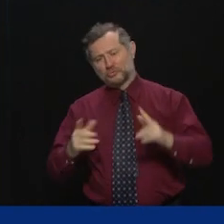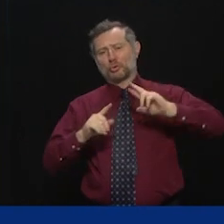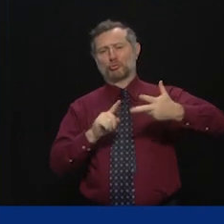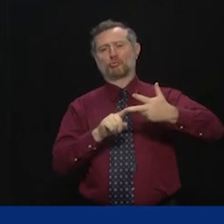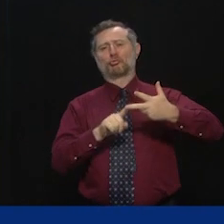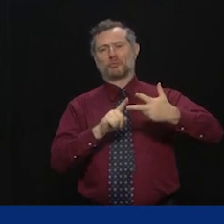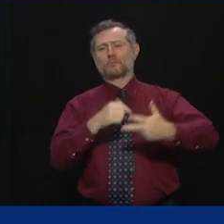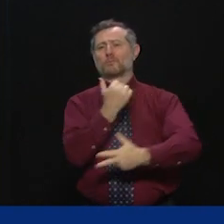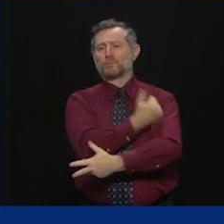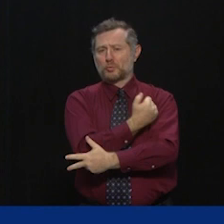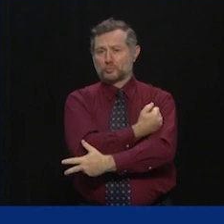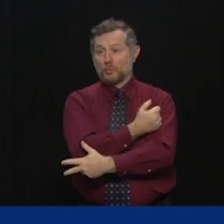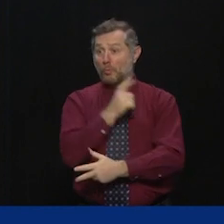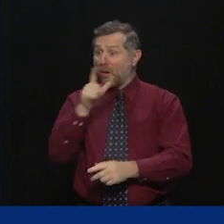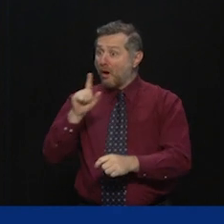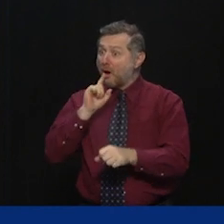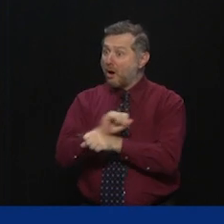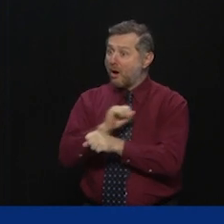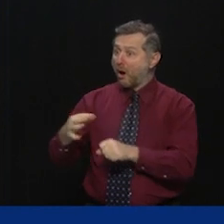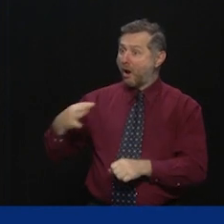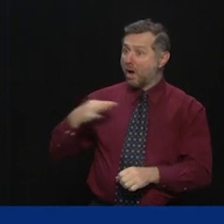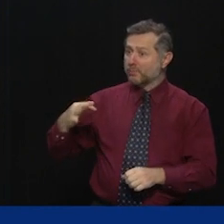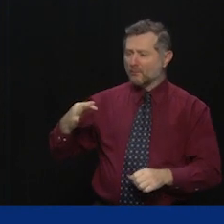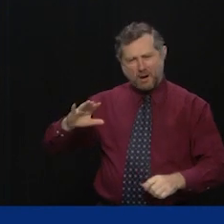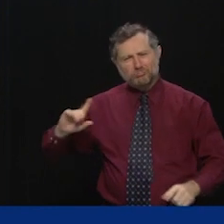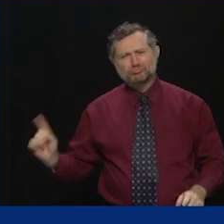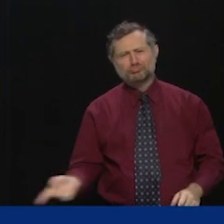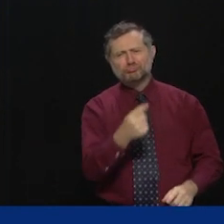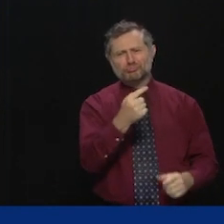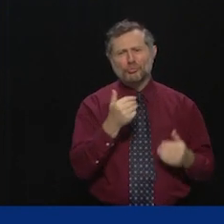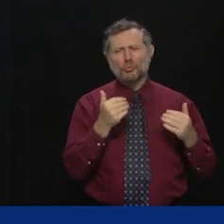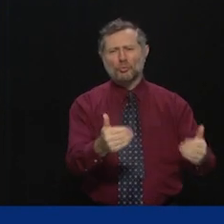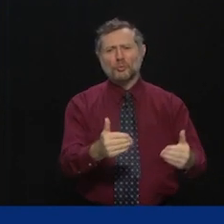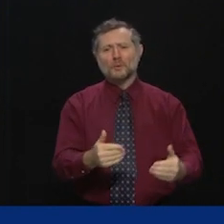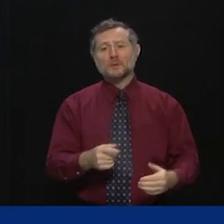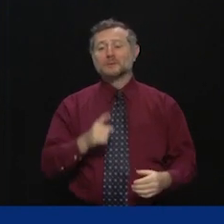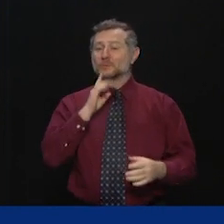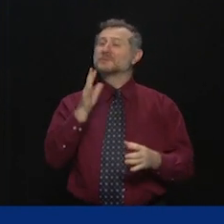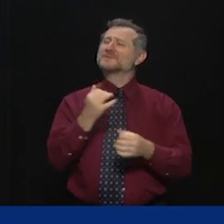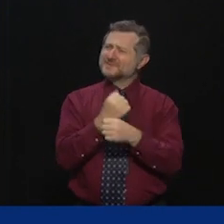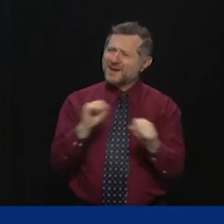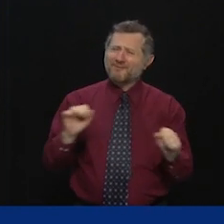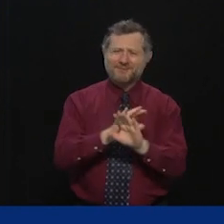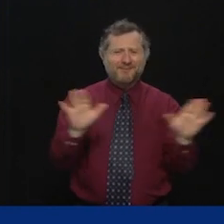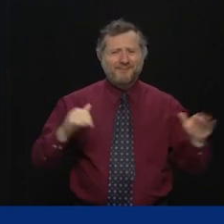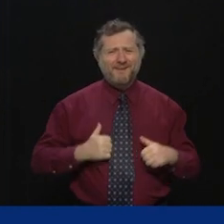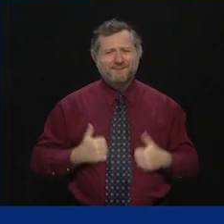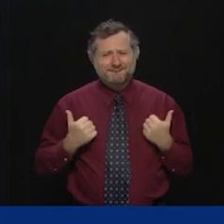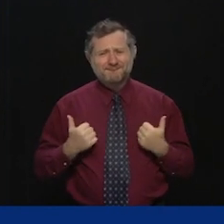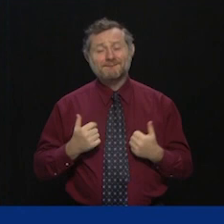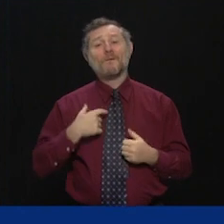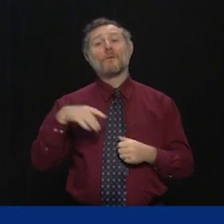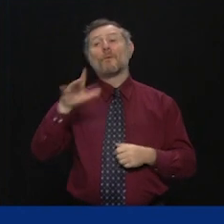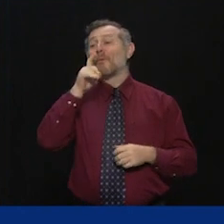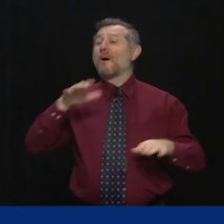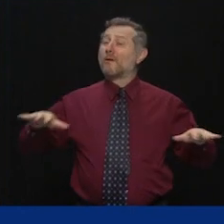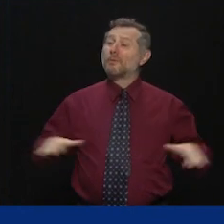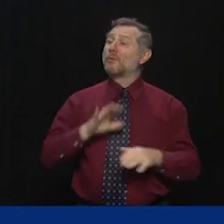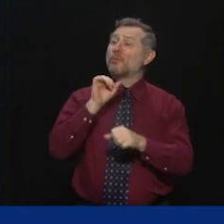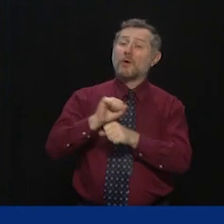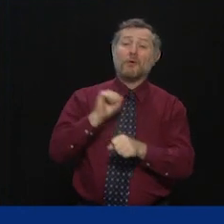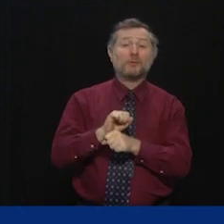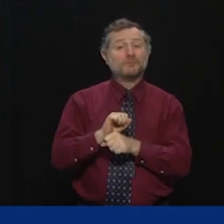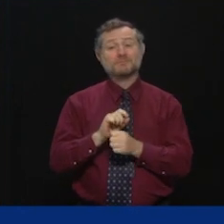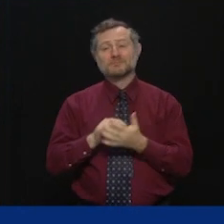shot as soon as you can. These vaccines save lives, and those individuals who have been saving lives for us are our first responders and